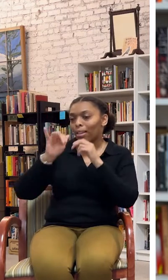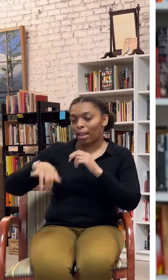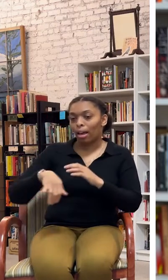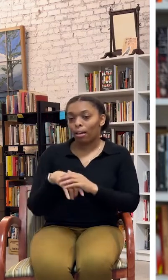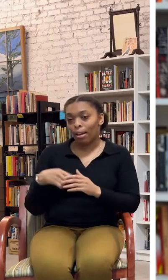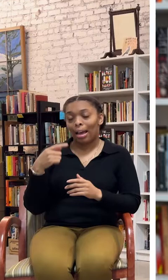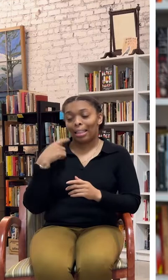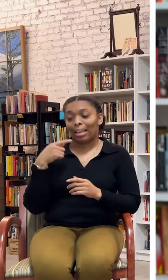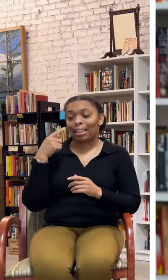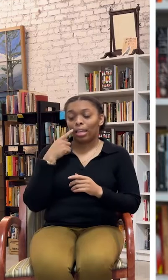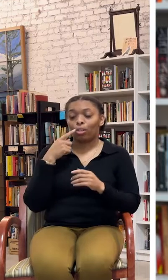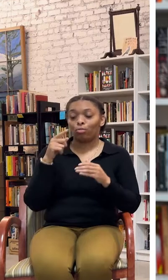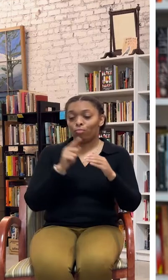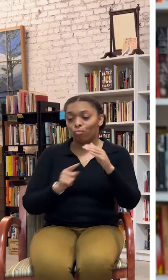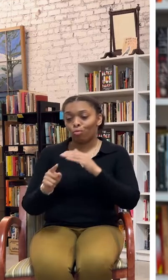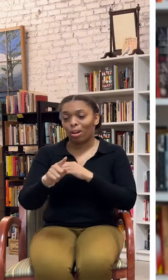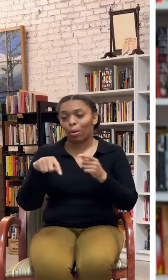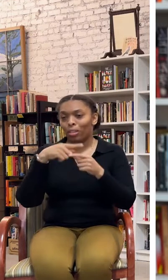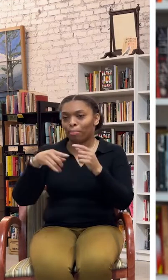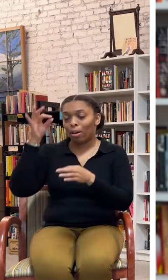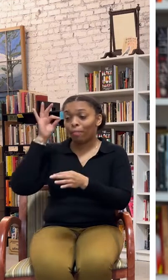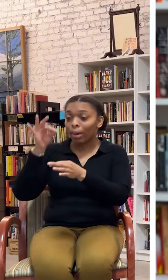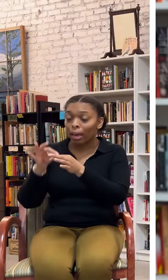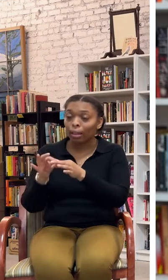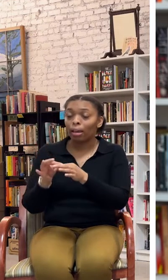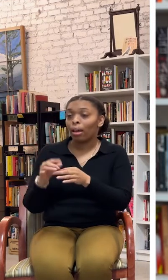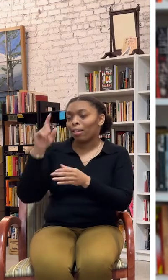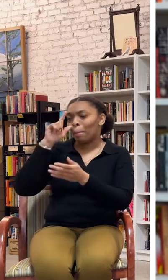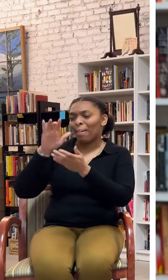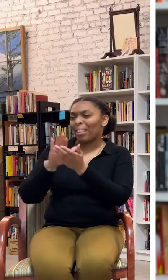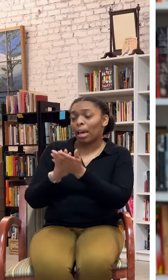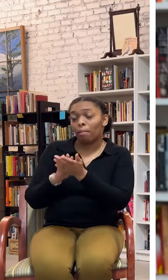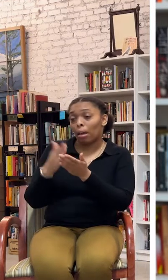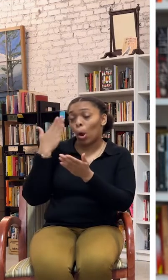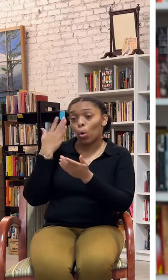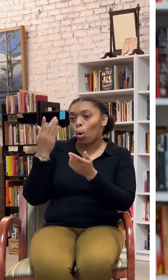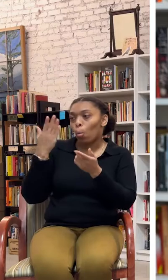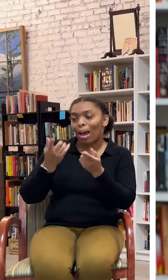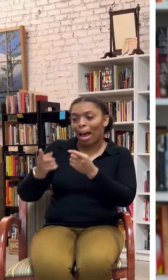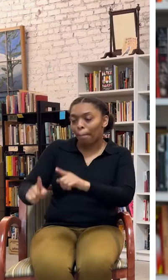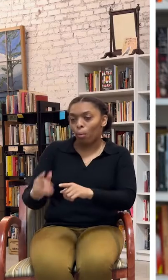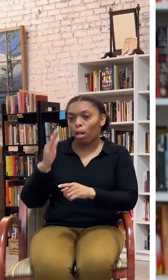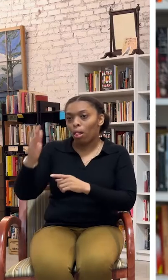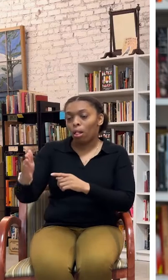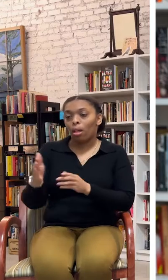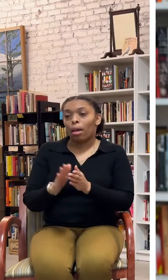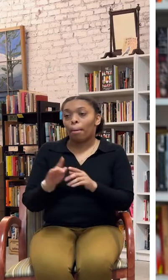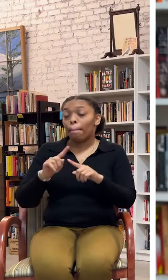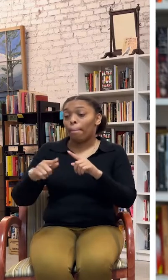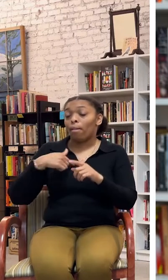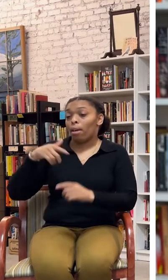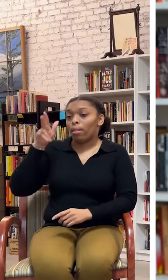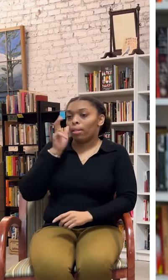journey has been a lot about faith and believing in what I don't know is going to come, and that I don't know where this is going to lead. And that because I